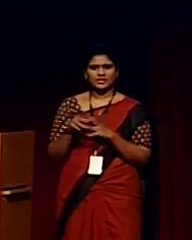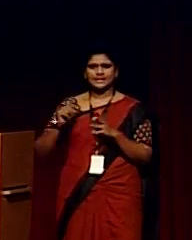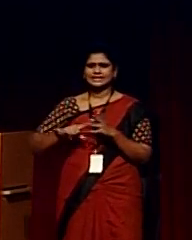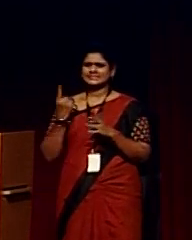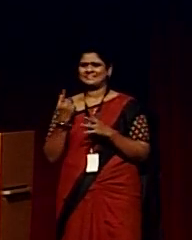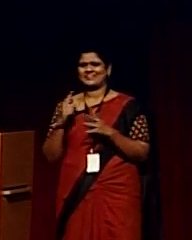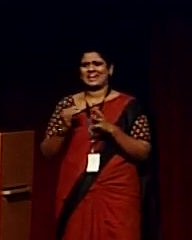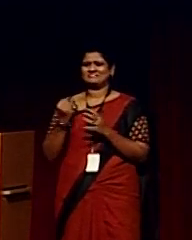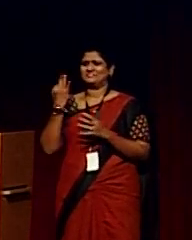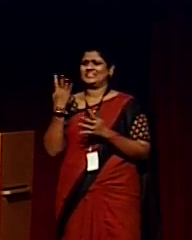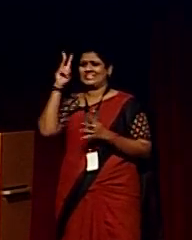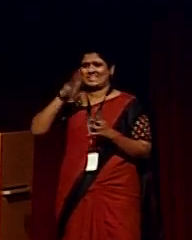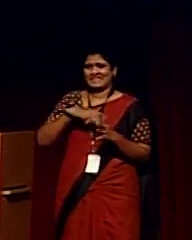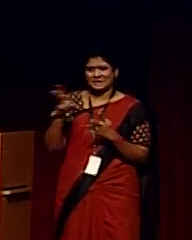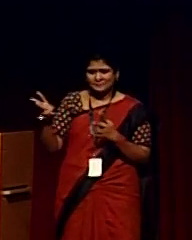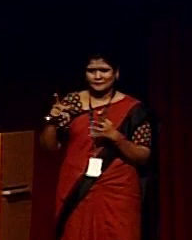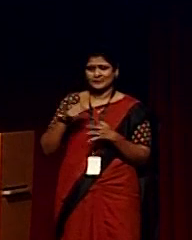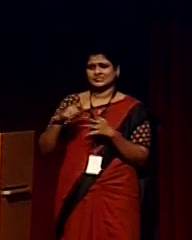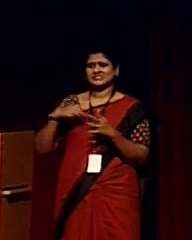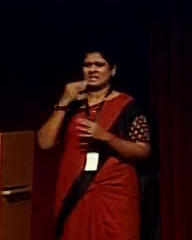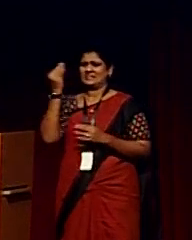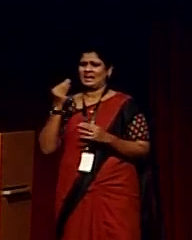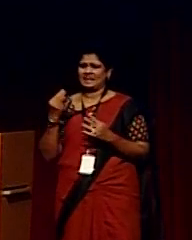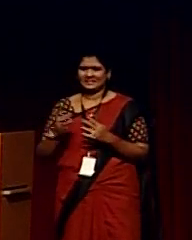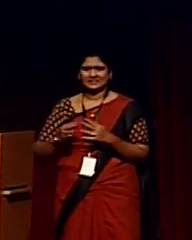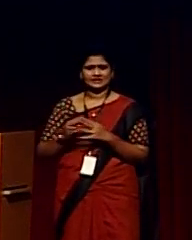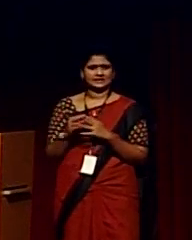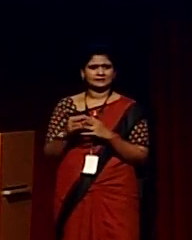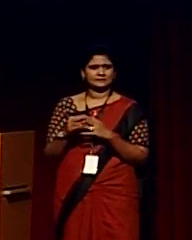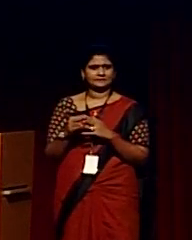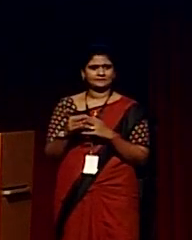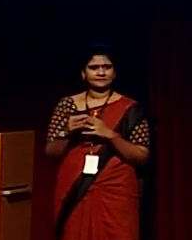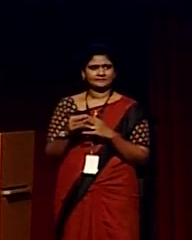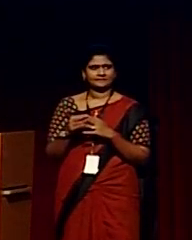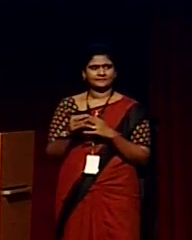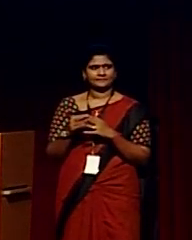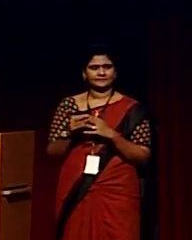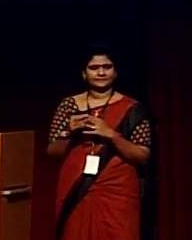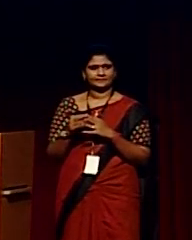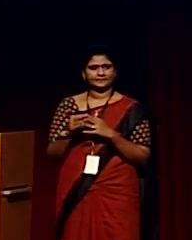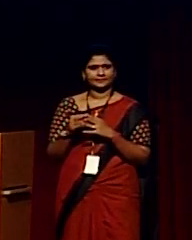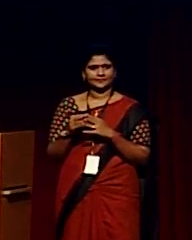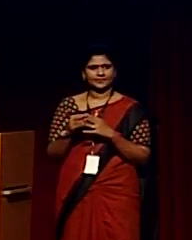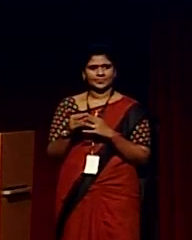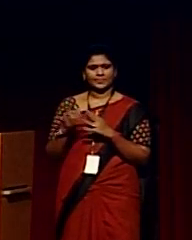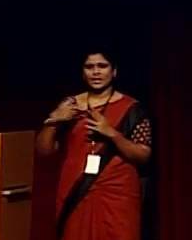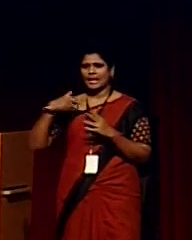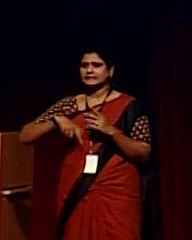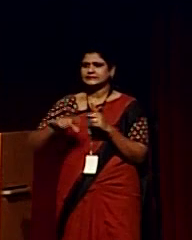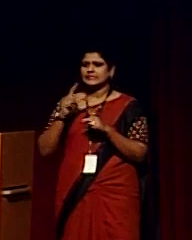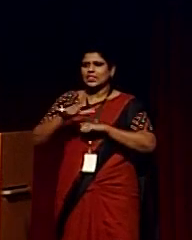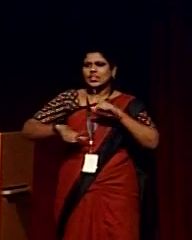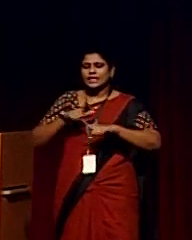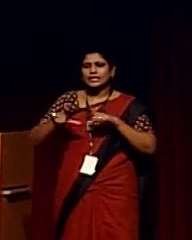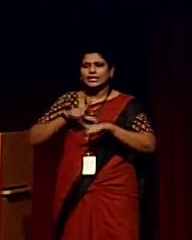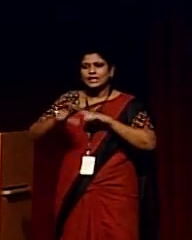tables, formulas, you have diagrams, but you also have very specialized vernacular, which you might not find in a dictionary, which tells you how